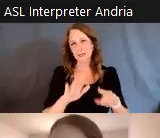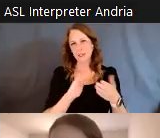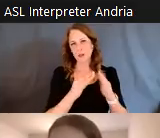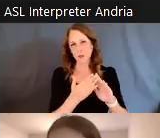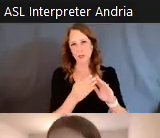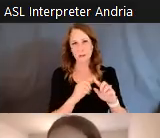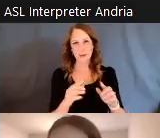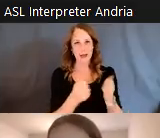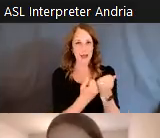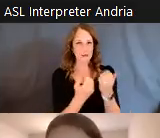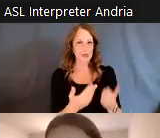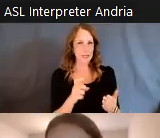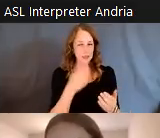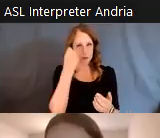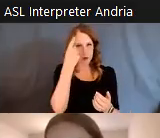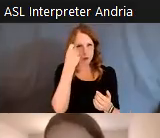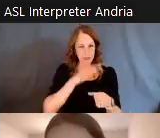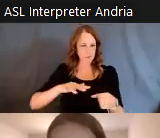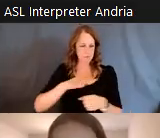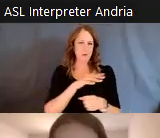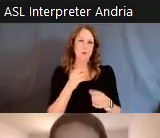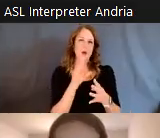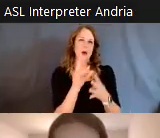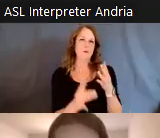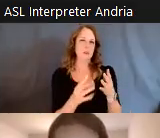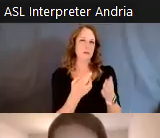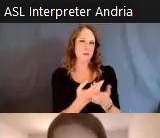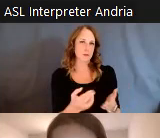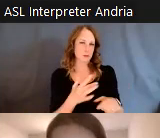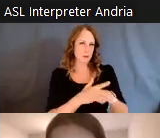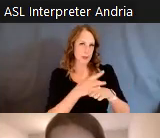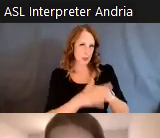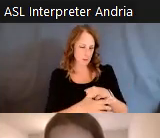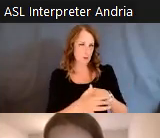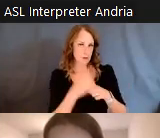understand what options and resources are available for survivors.